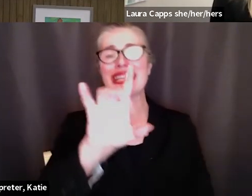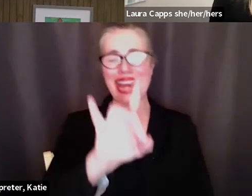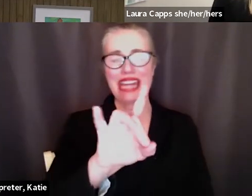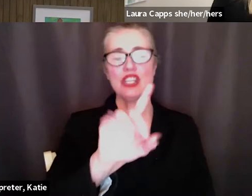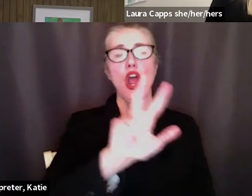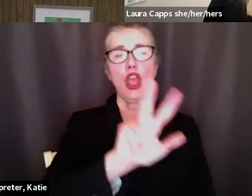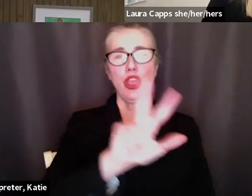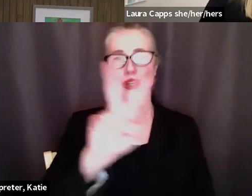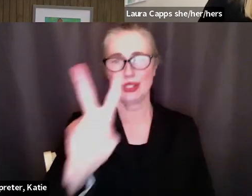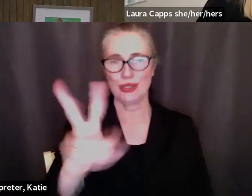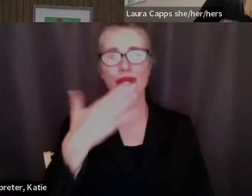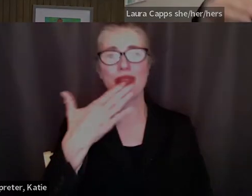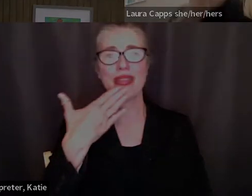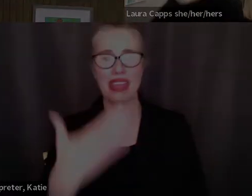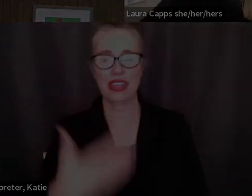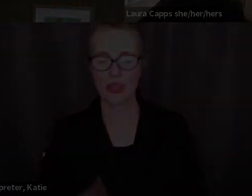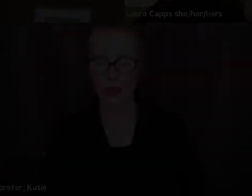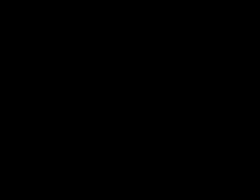much